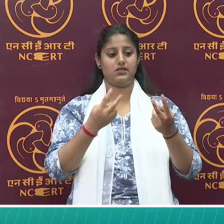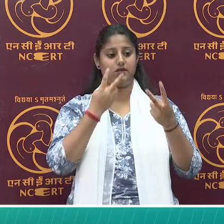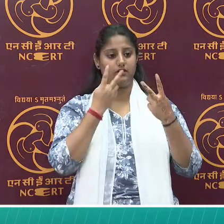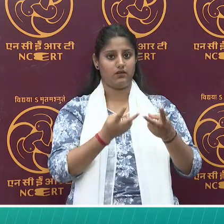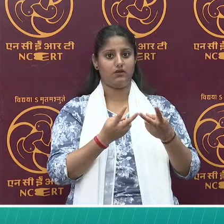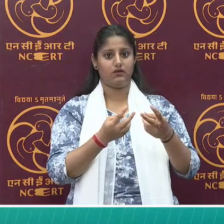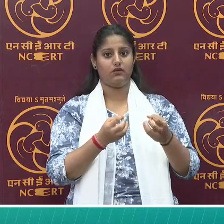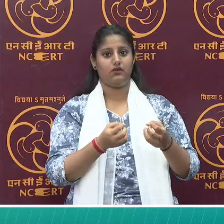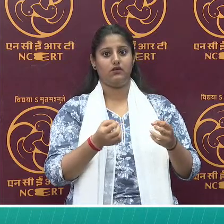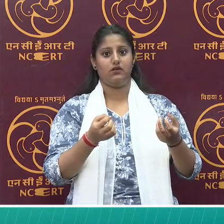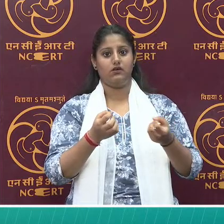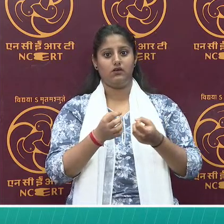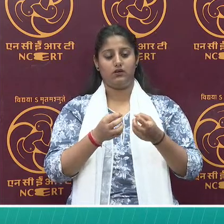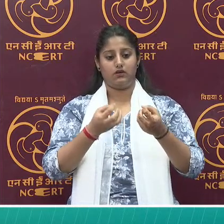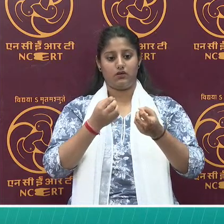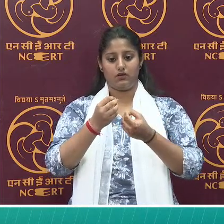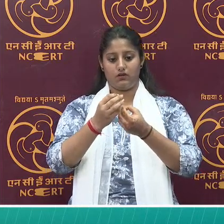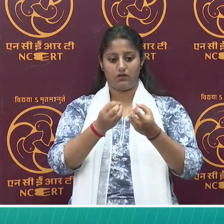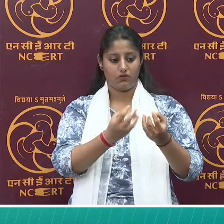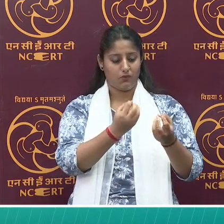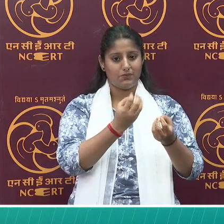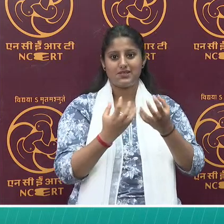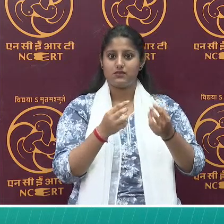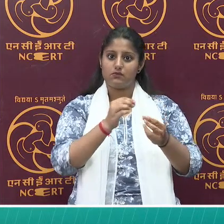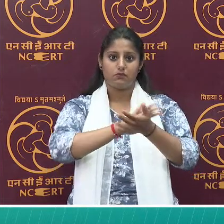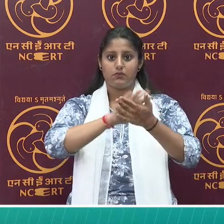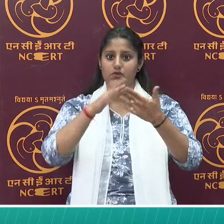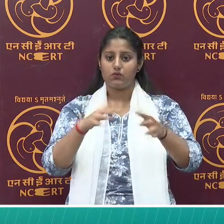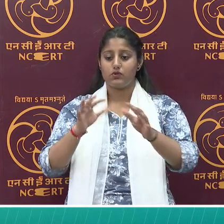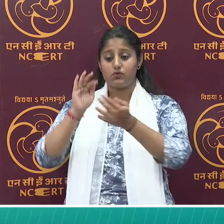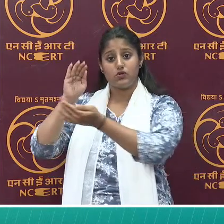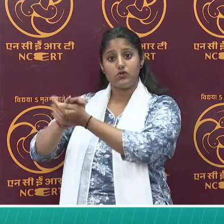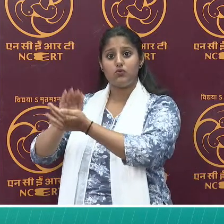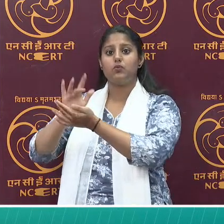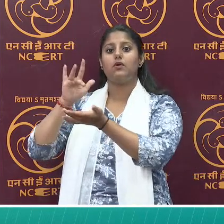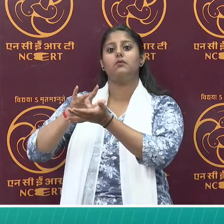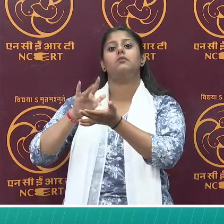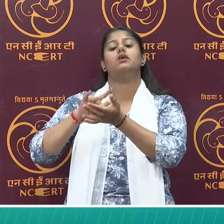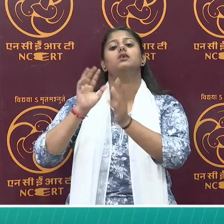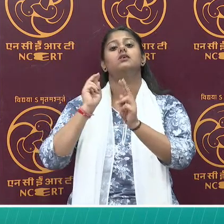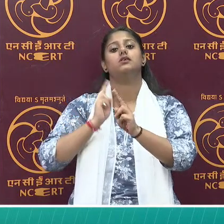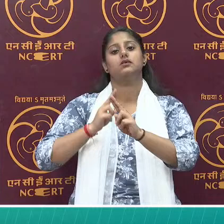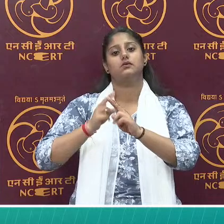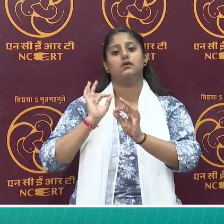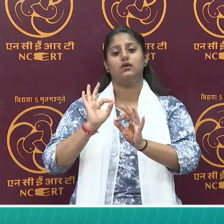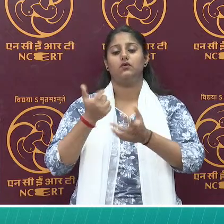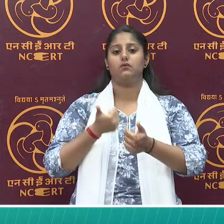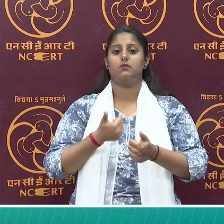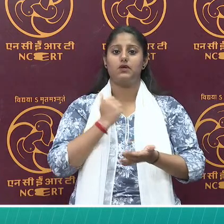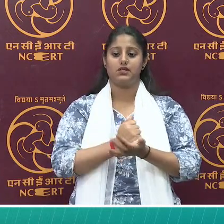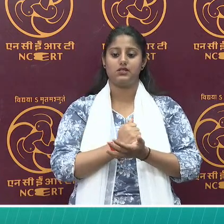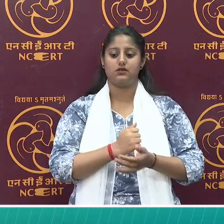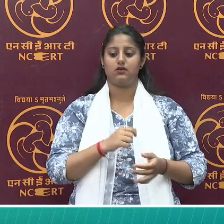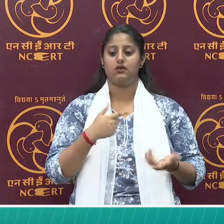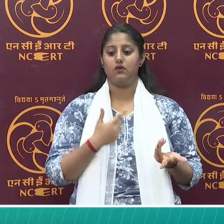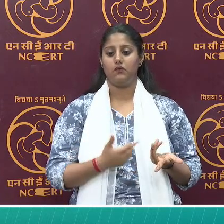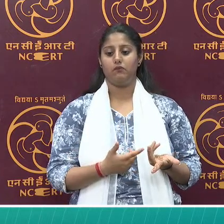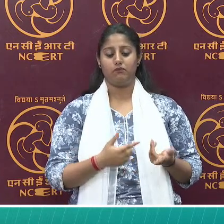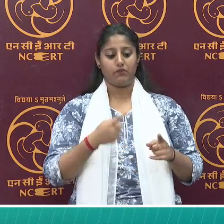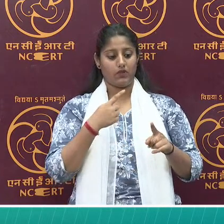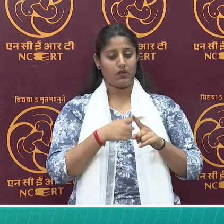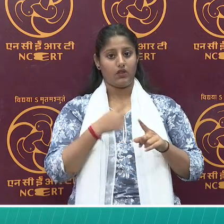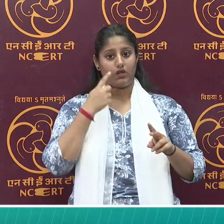need to do? We need to store them properly. So these are the steps that we need to follow Wonderful. while